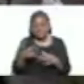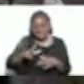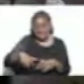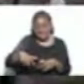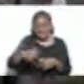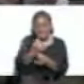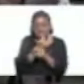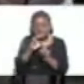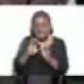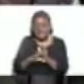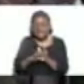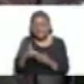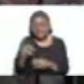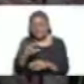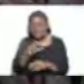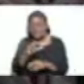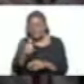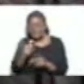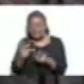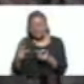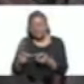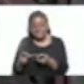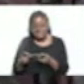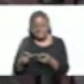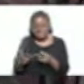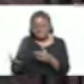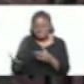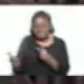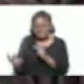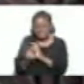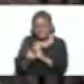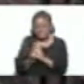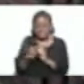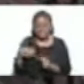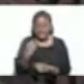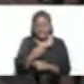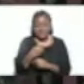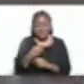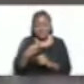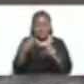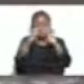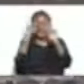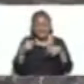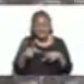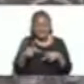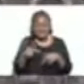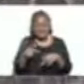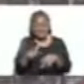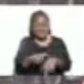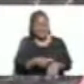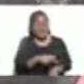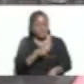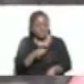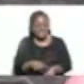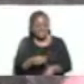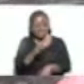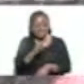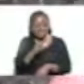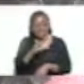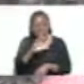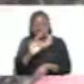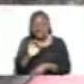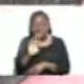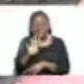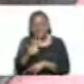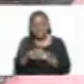other institution comes close to our parliament's uninterrupted longevity. 294 years and